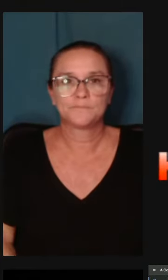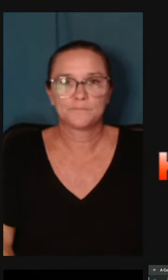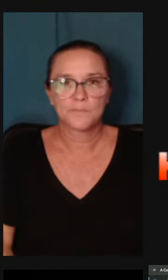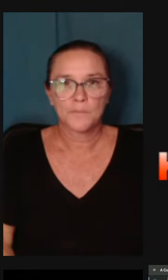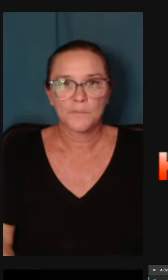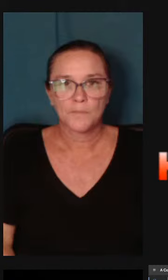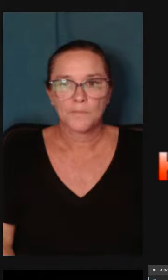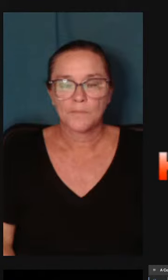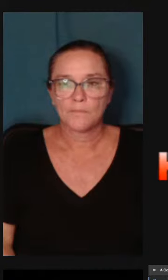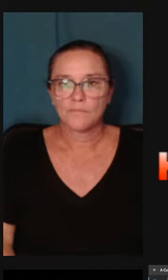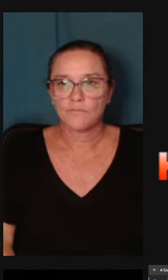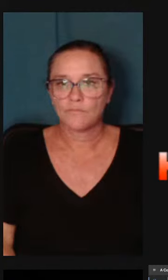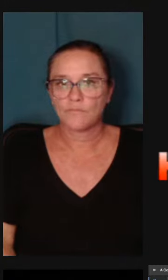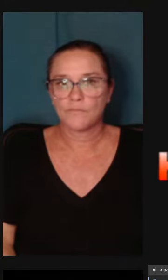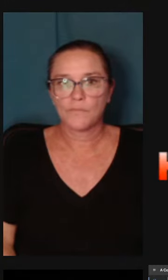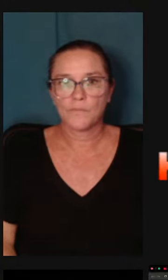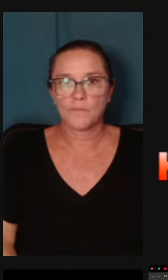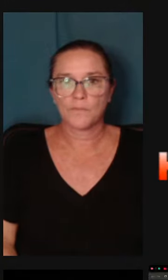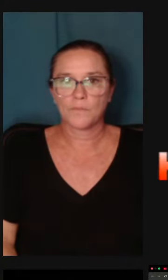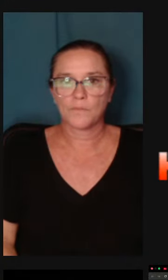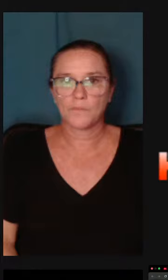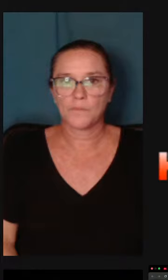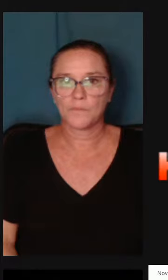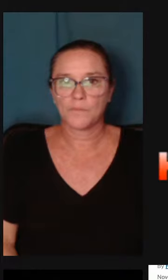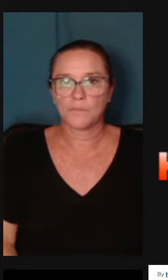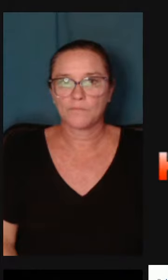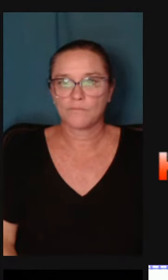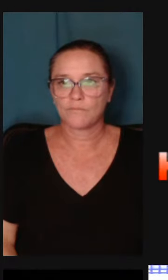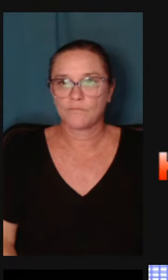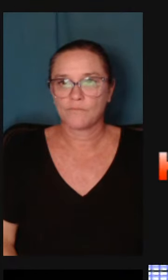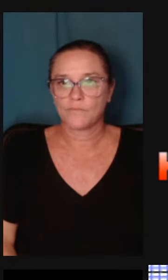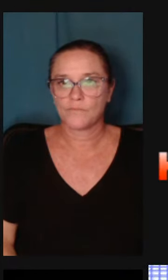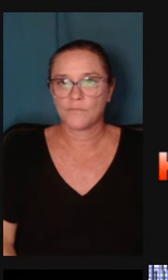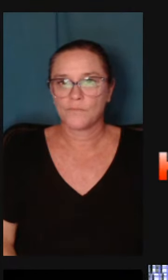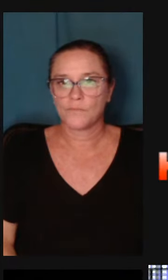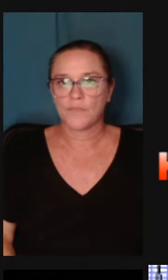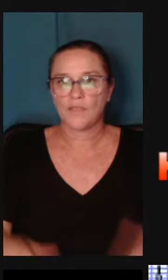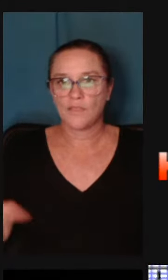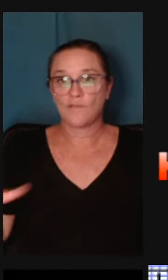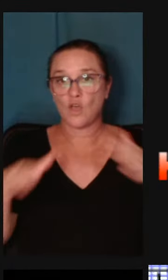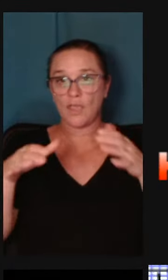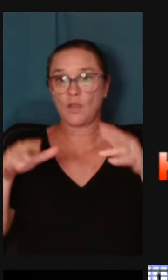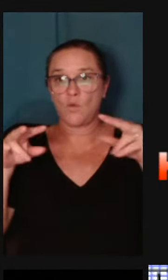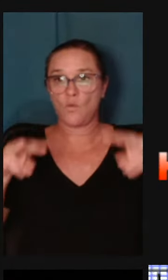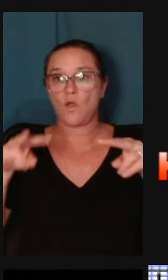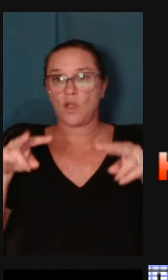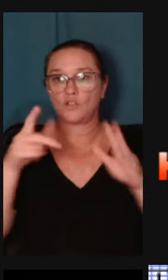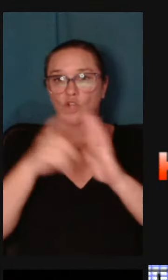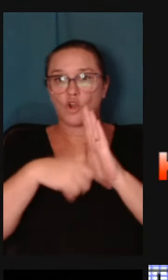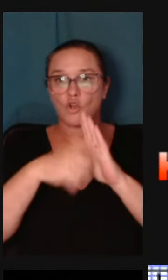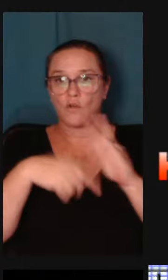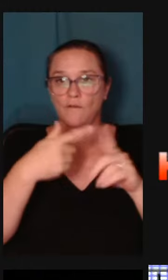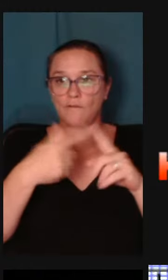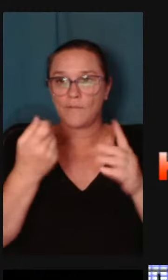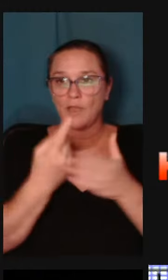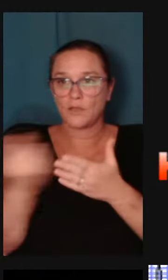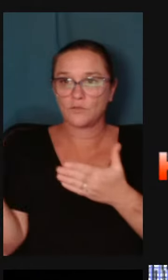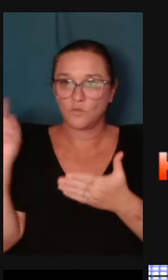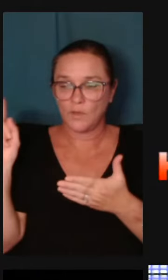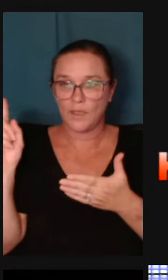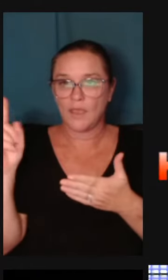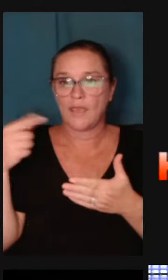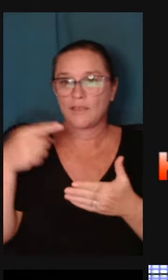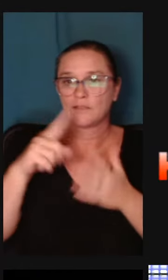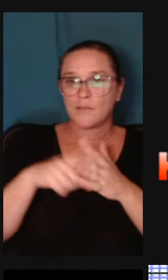So moving on, I'll show you guys the Volcano Watch article from last week, which is just the beginning